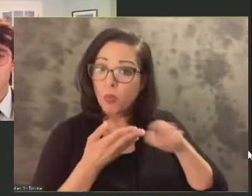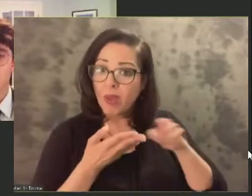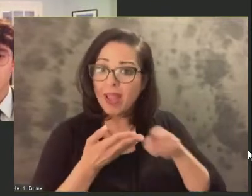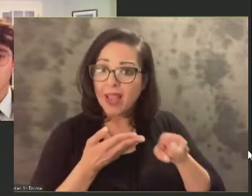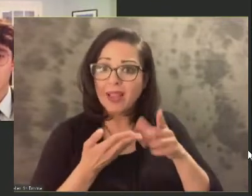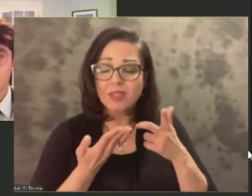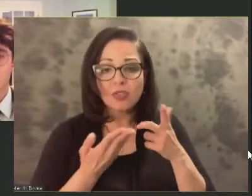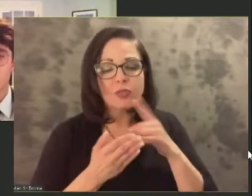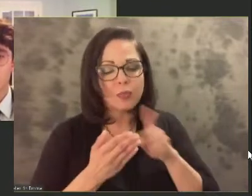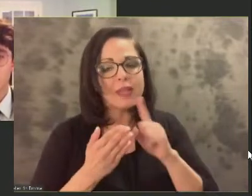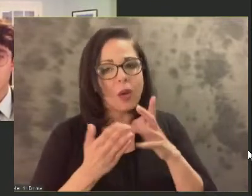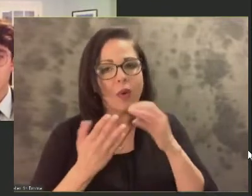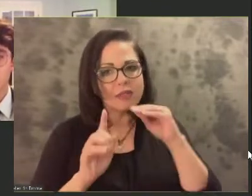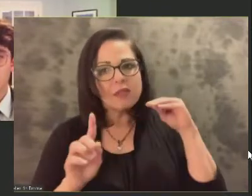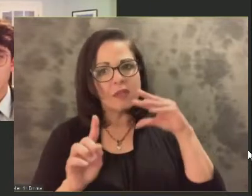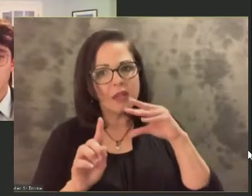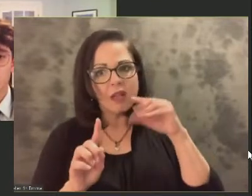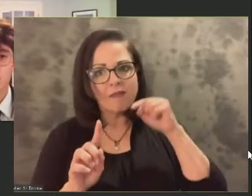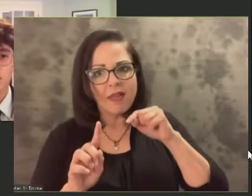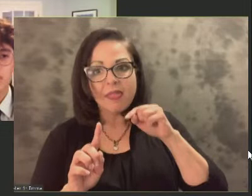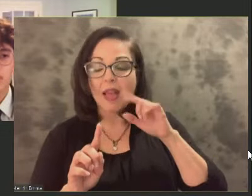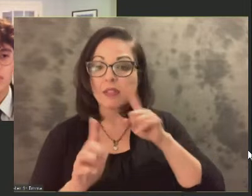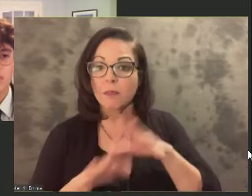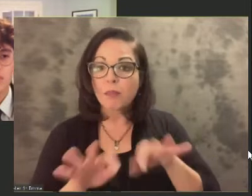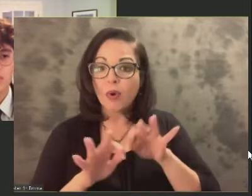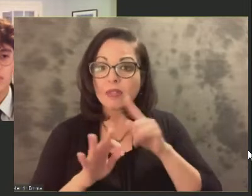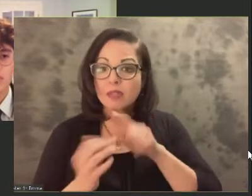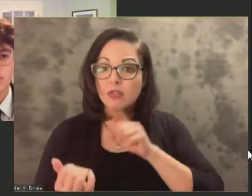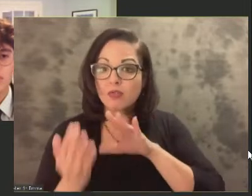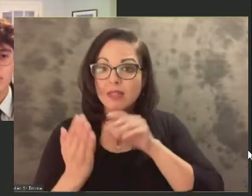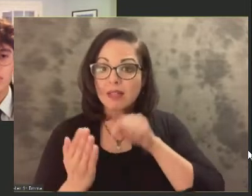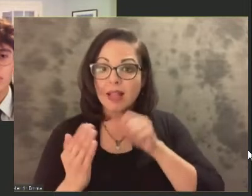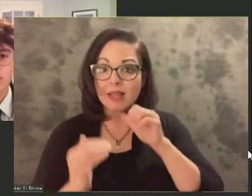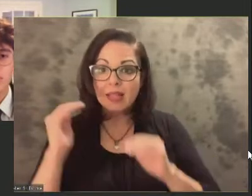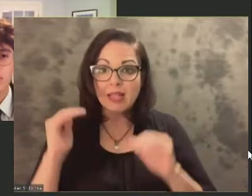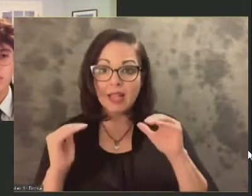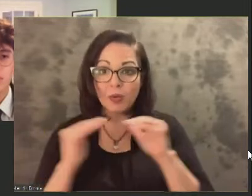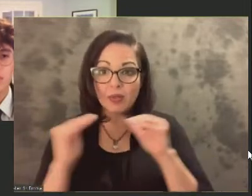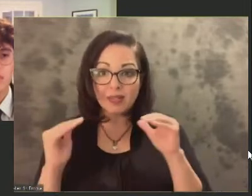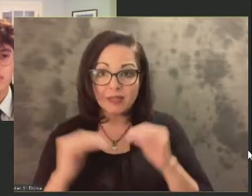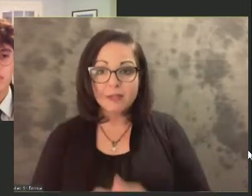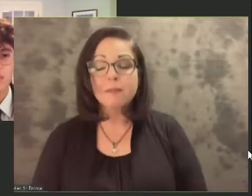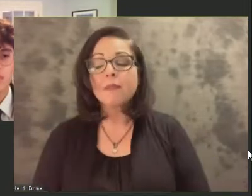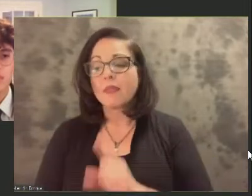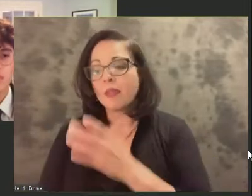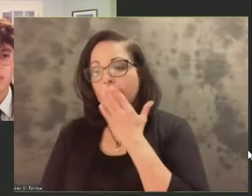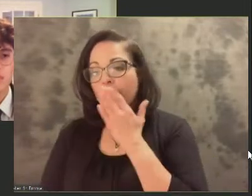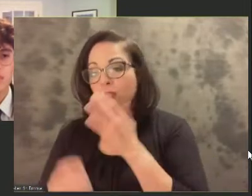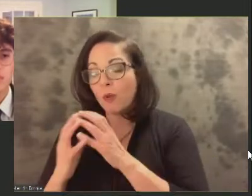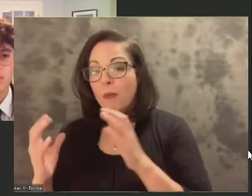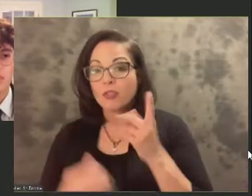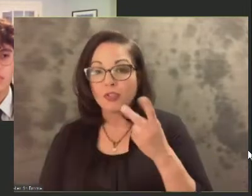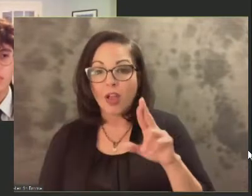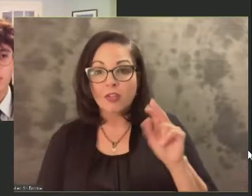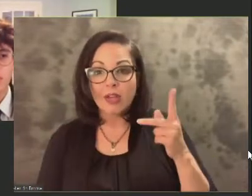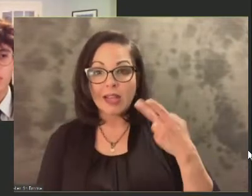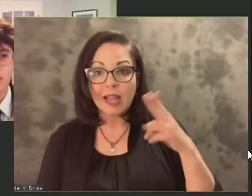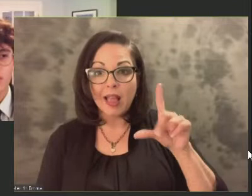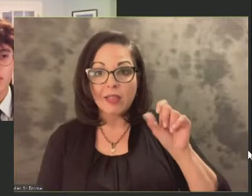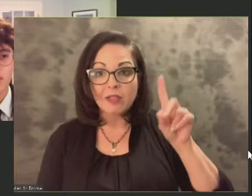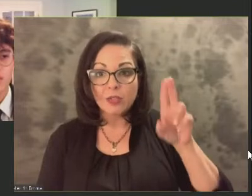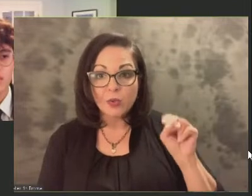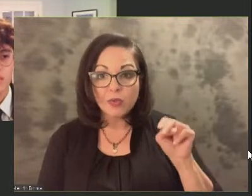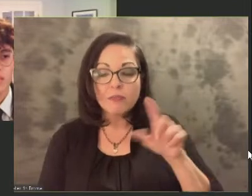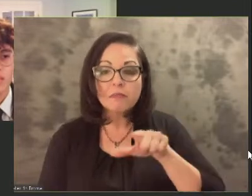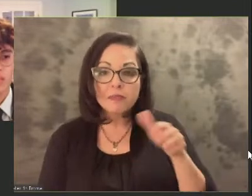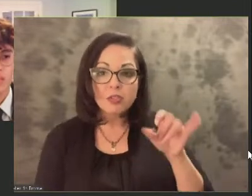elevate that and the importance of that as far as addressing inequities. Thank you so much, Dr. Khaldun. Yes, Ms. Johnson,